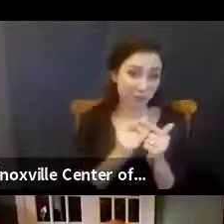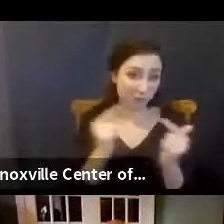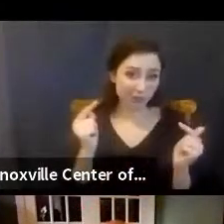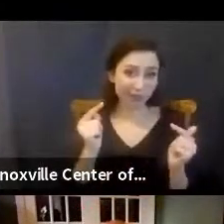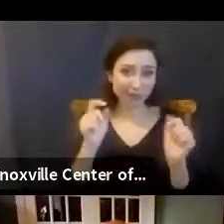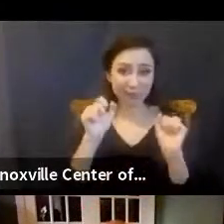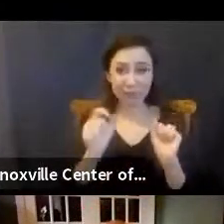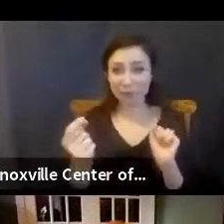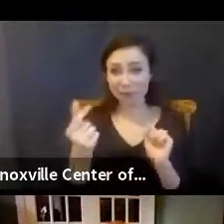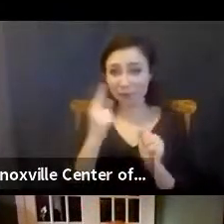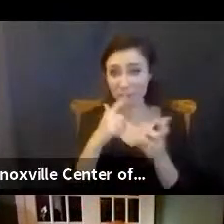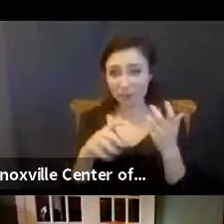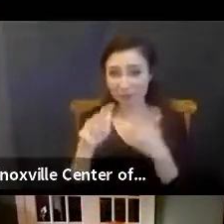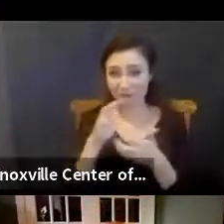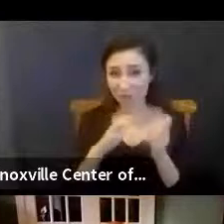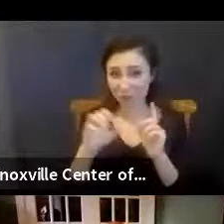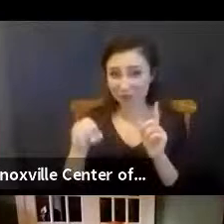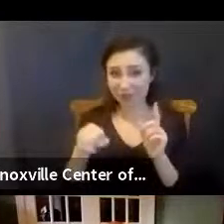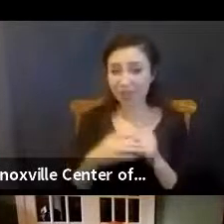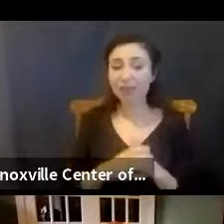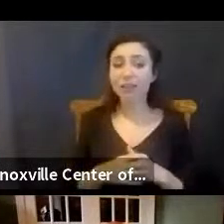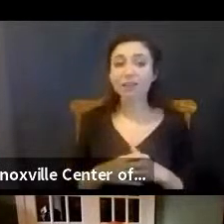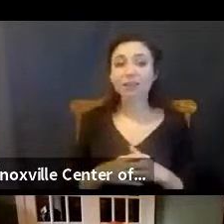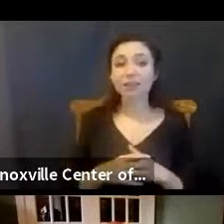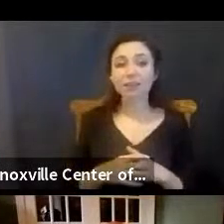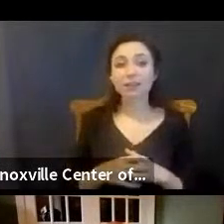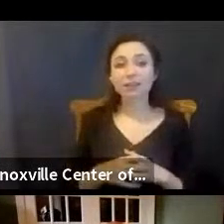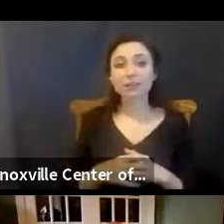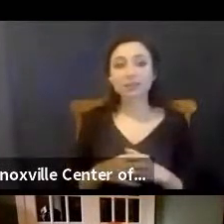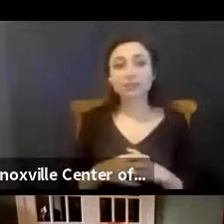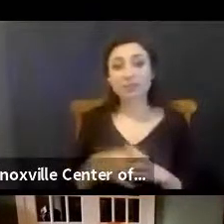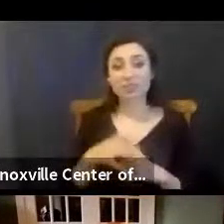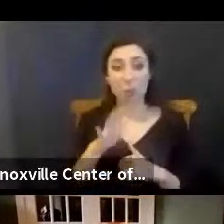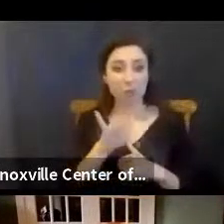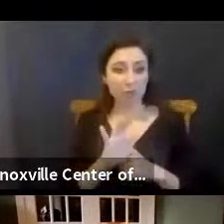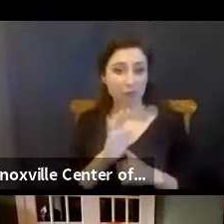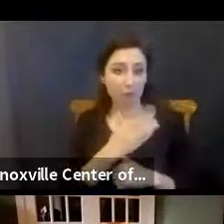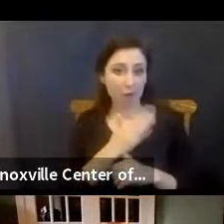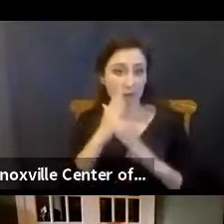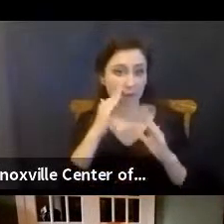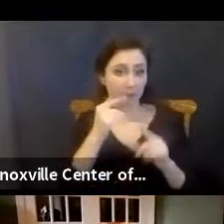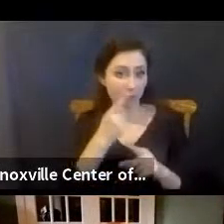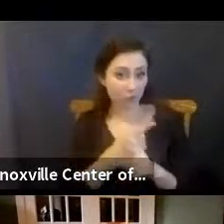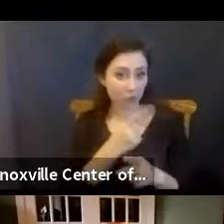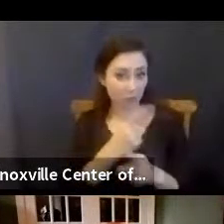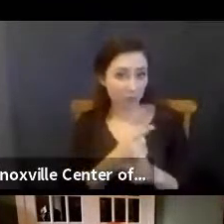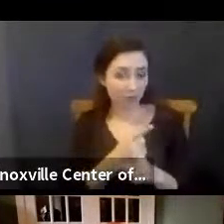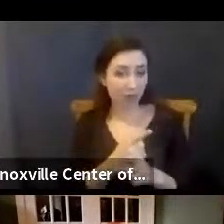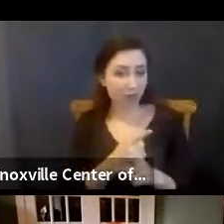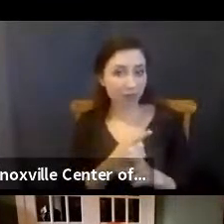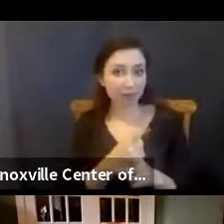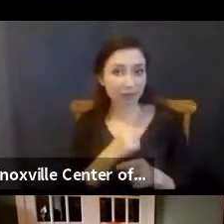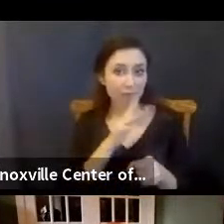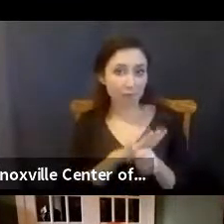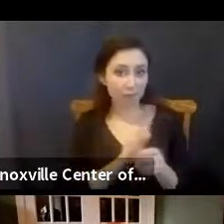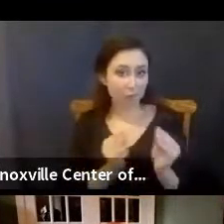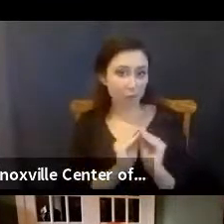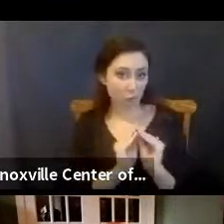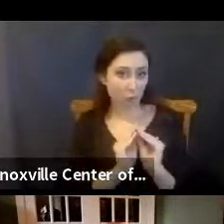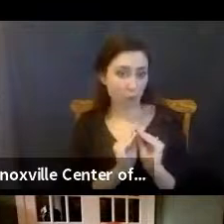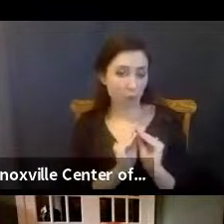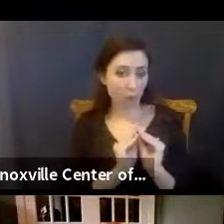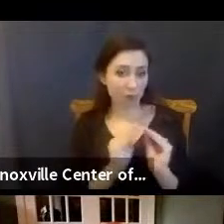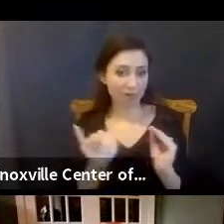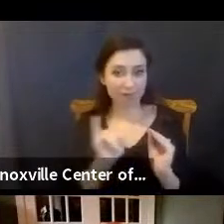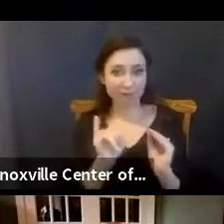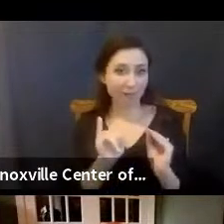bit confusing, but that's our expectation then. I mean, Only seated. The pledge is more of a